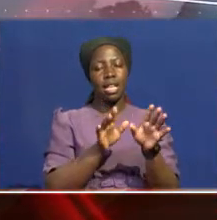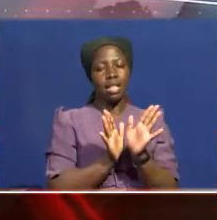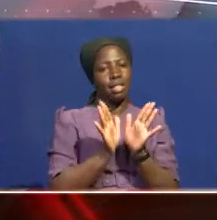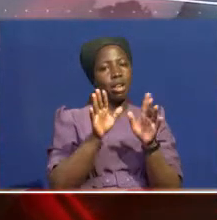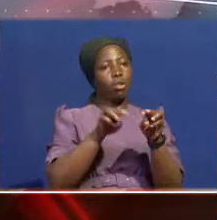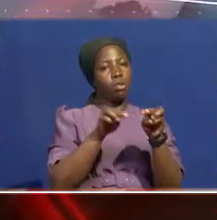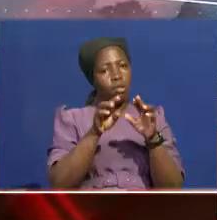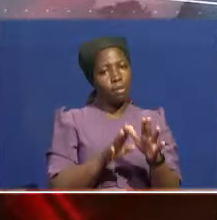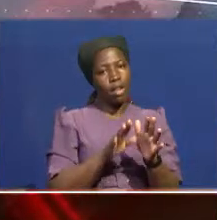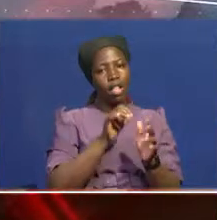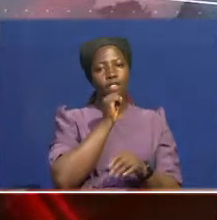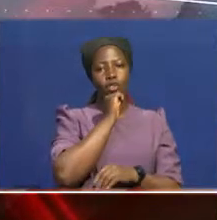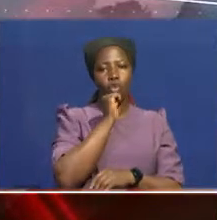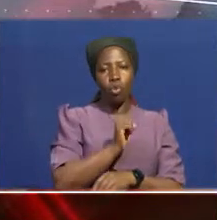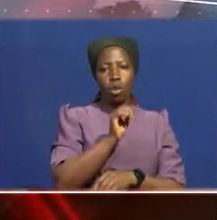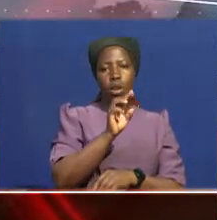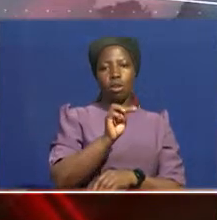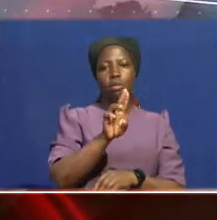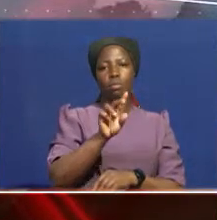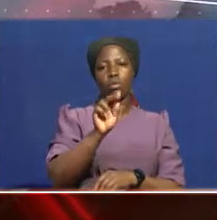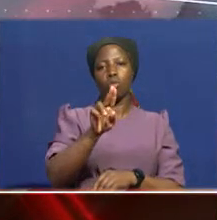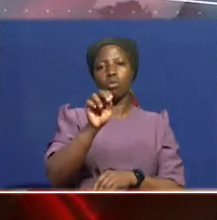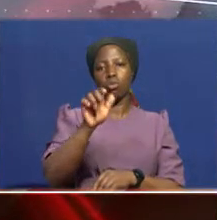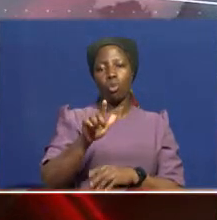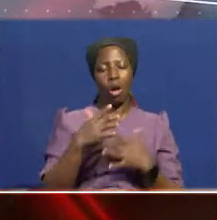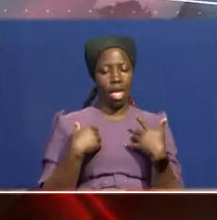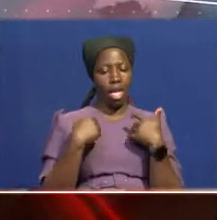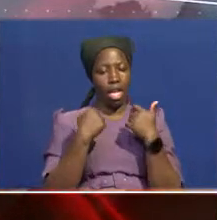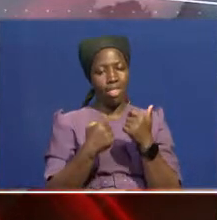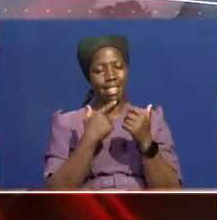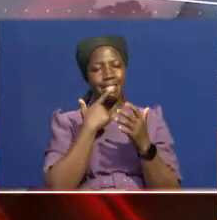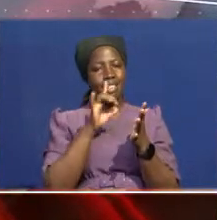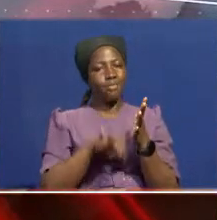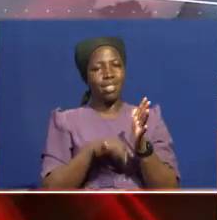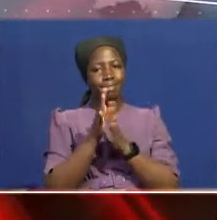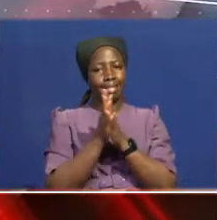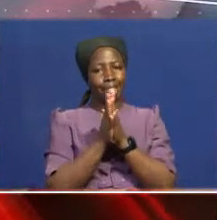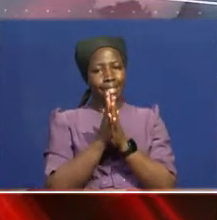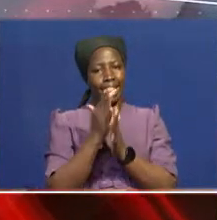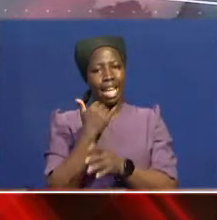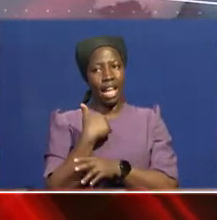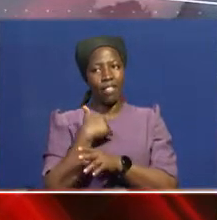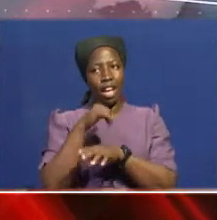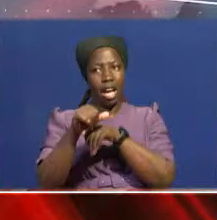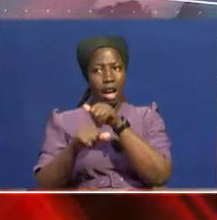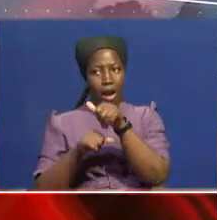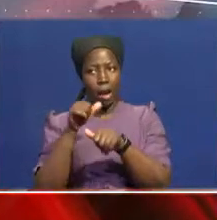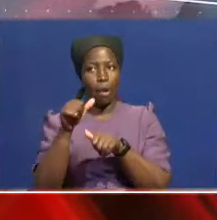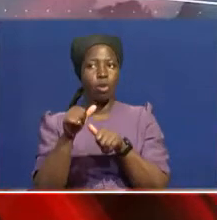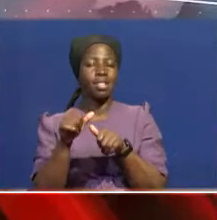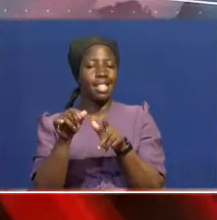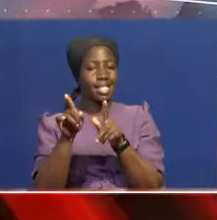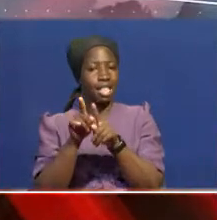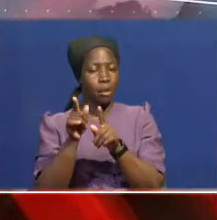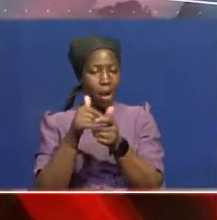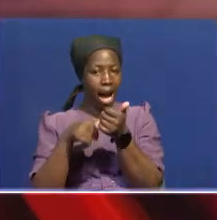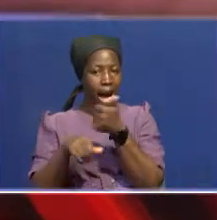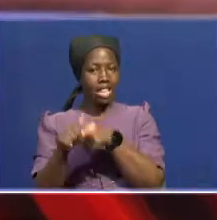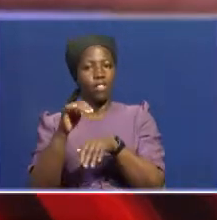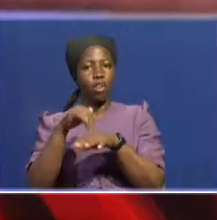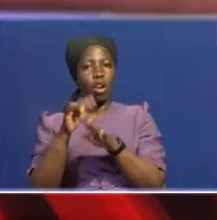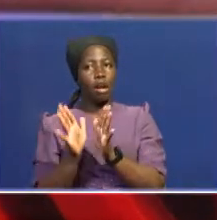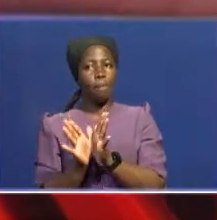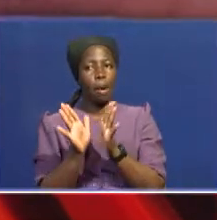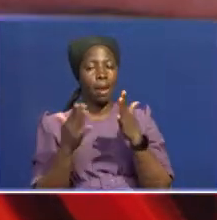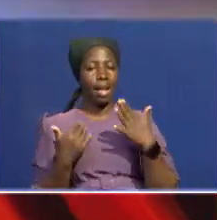Mutual Health, expressed enthusiasm about the potential impact of the initiative on the public health. Omami noted